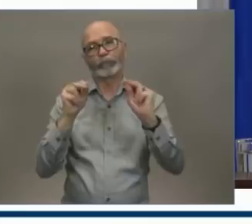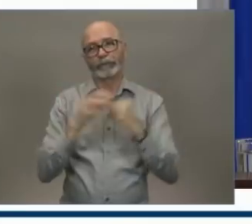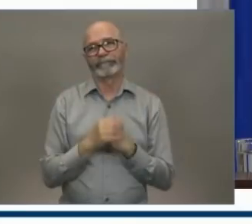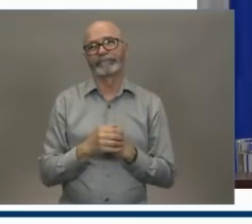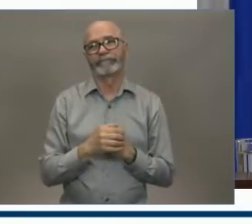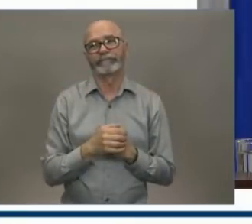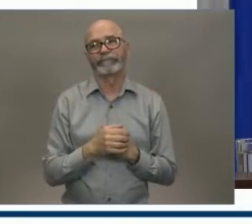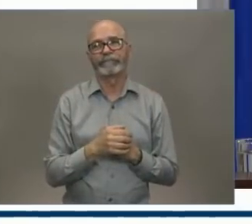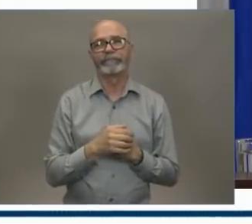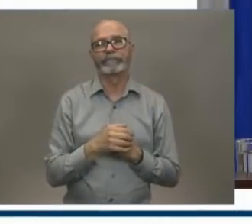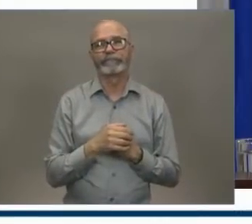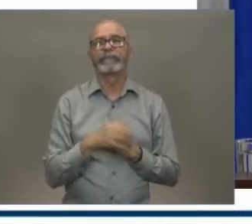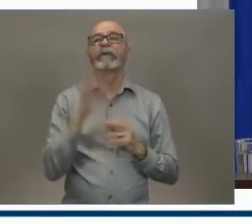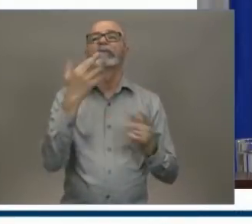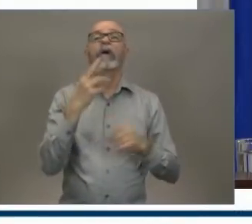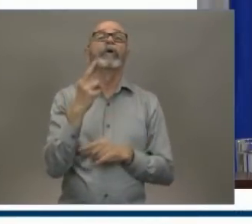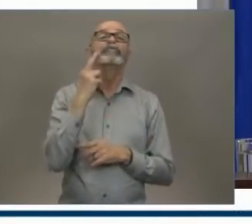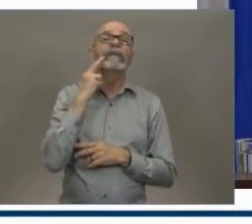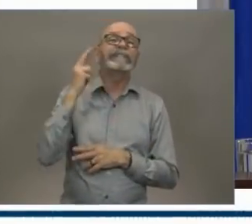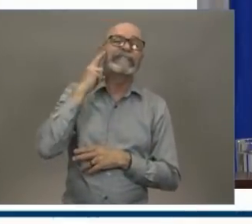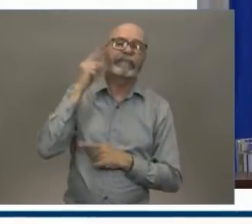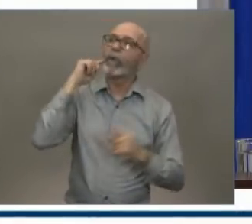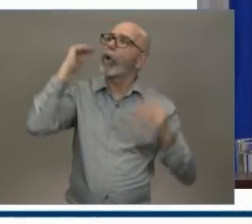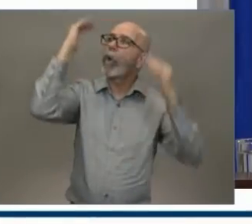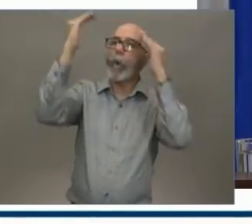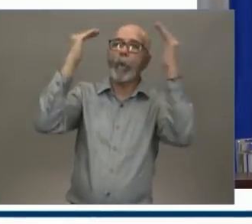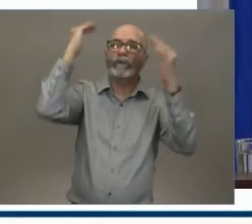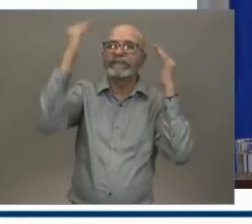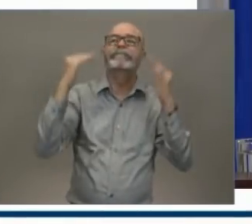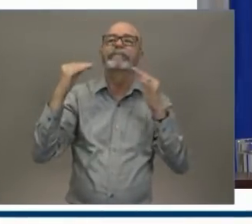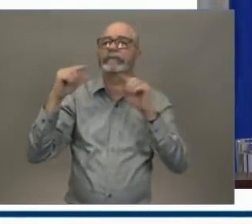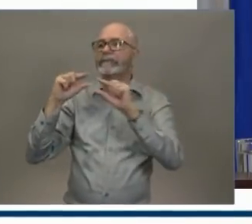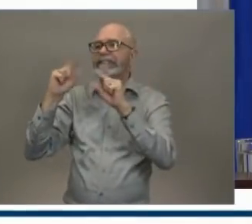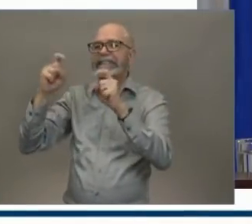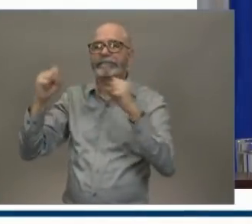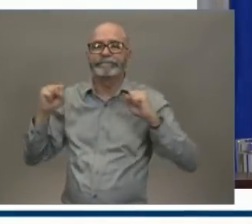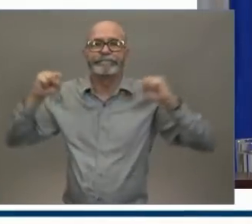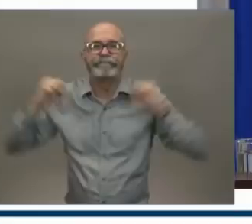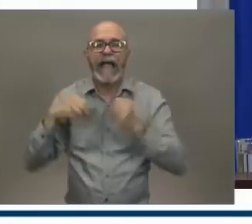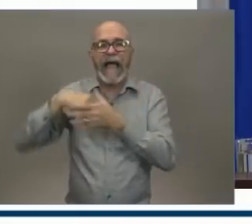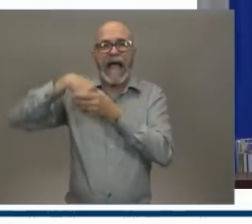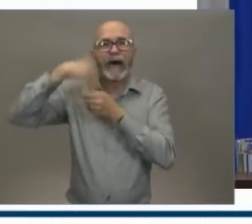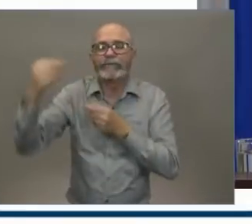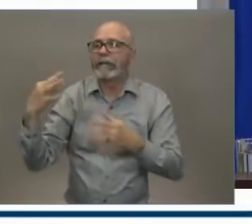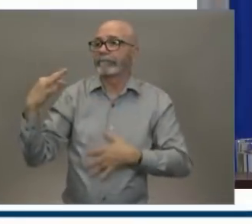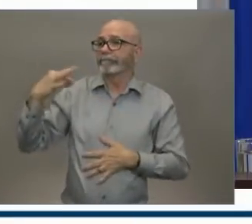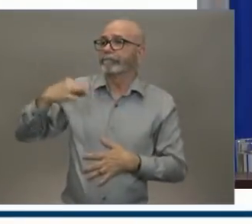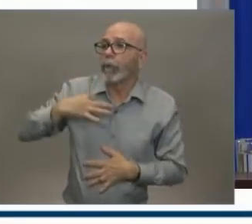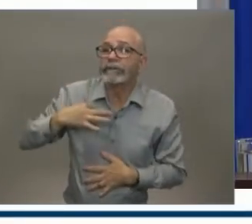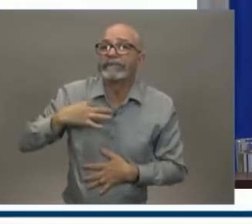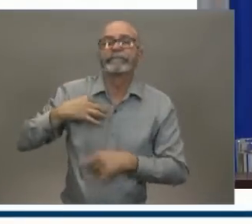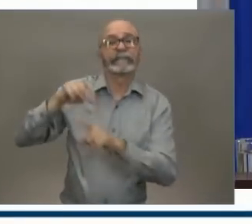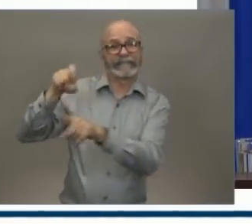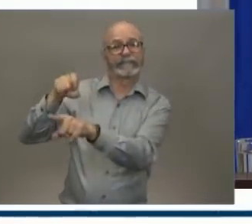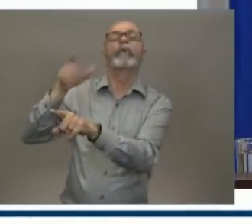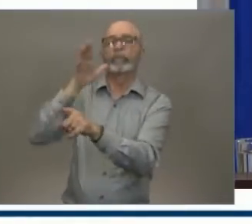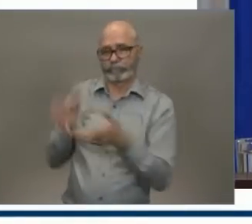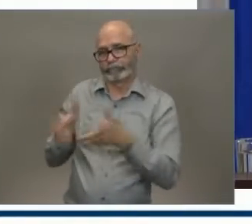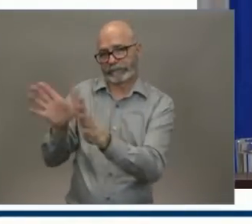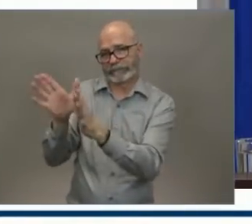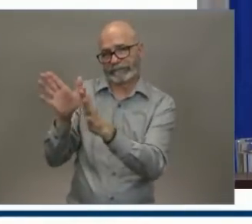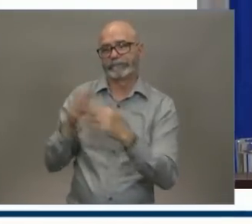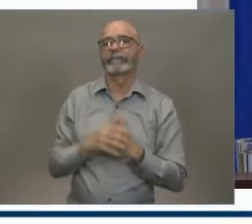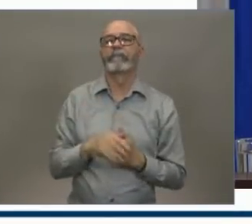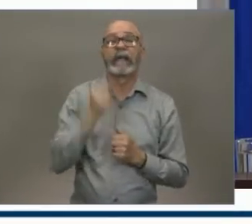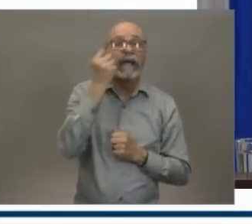to go out into the community and start volunteering and working again. We are lifting only these restrictions because it's important for the